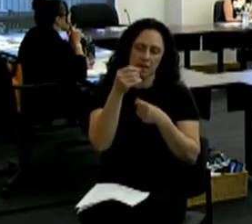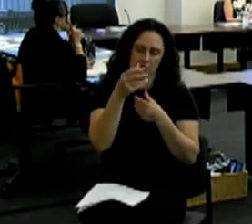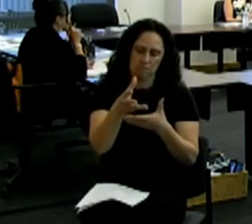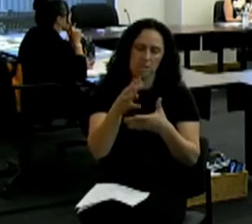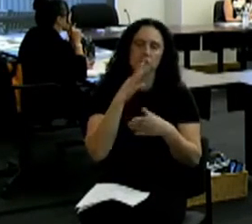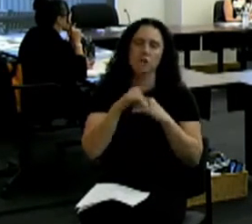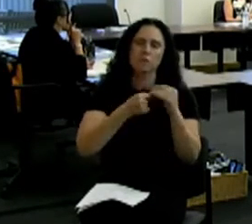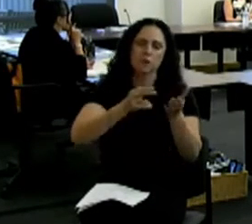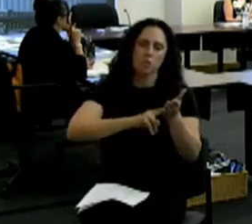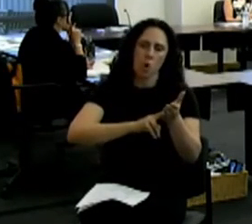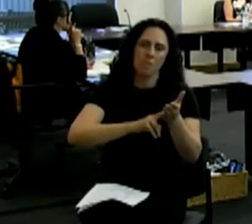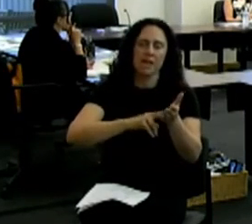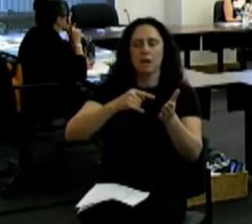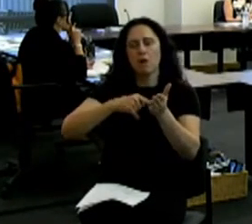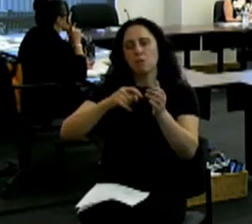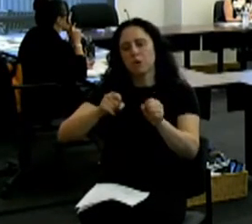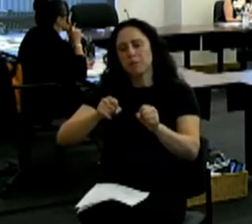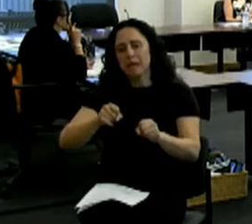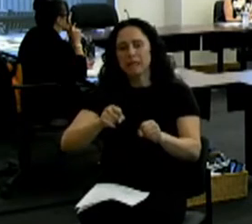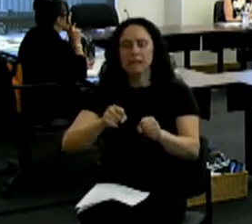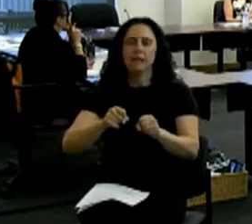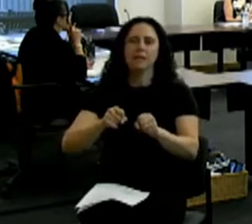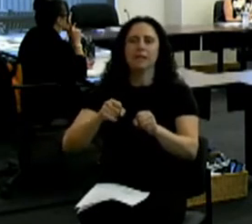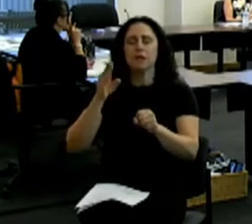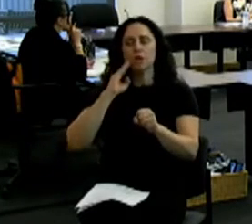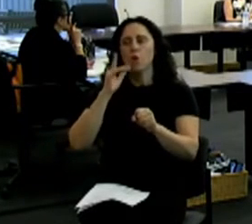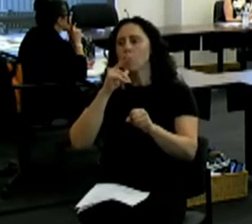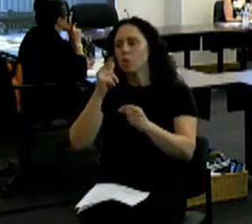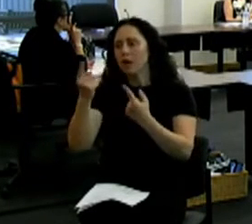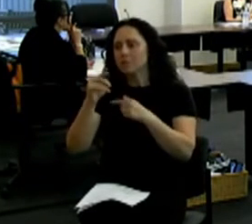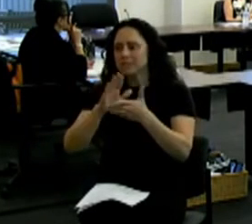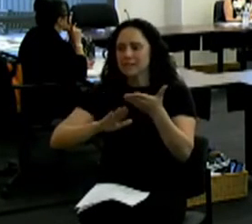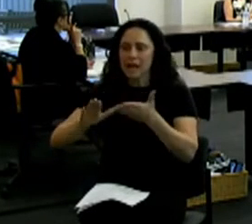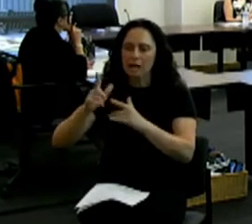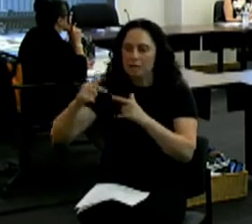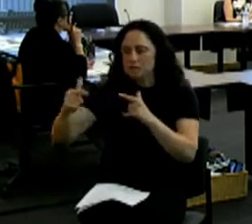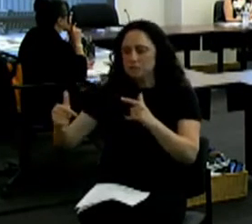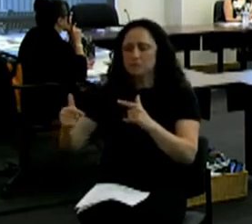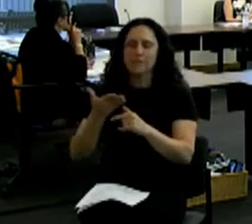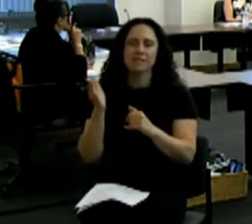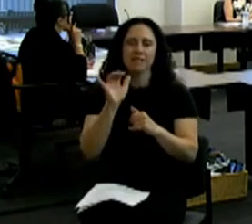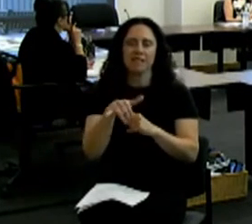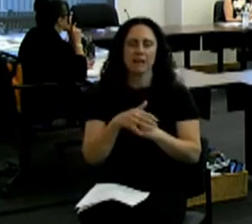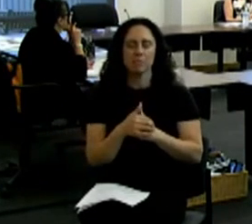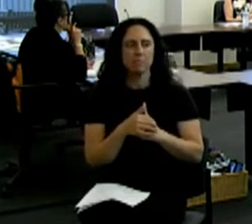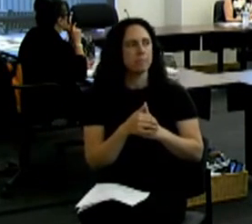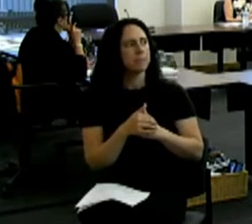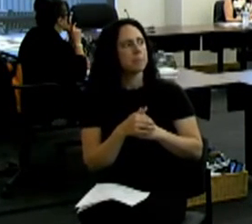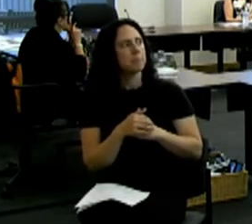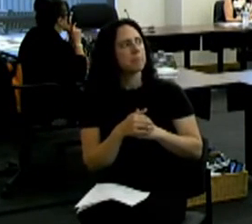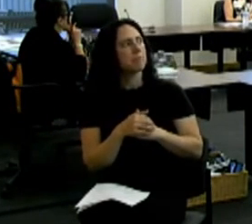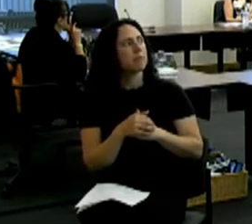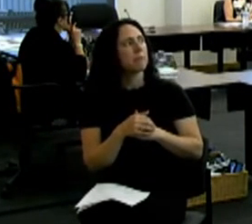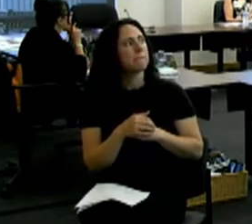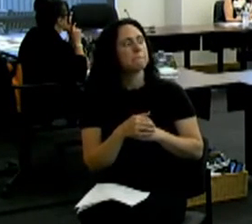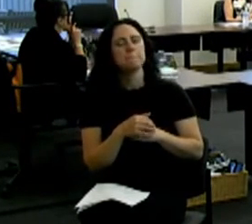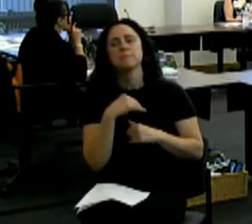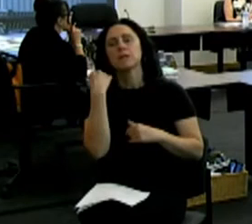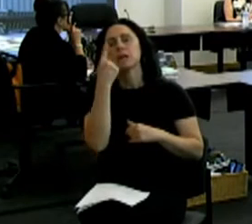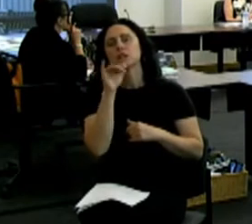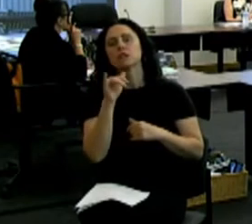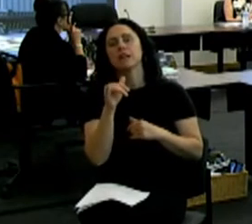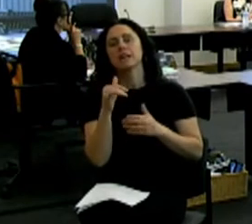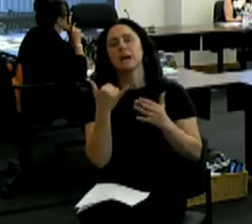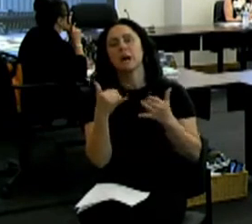enrollment, affordability, again, demographics, and things of that nature. Did it look like a card, a